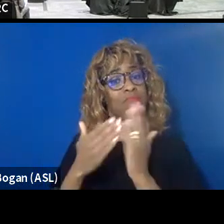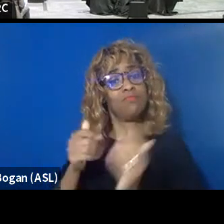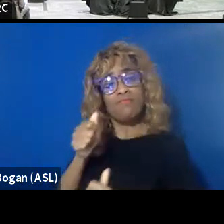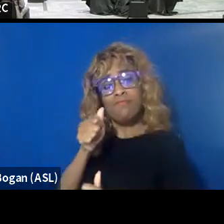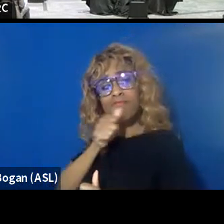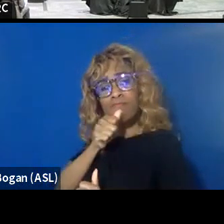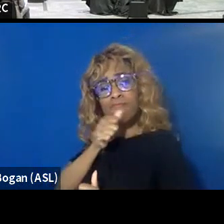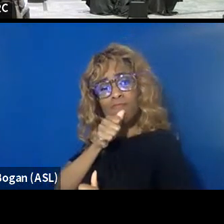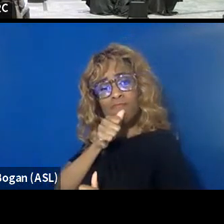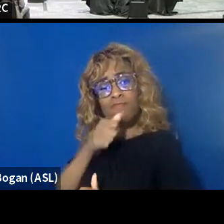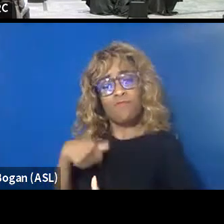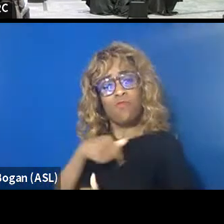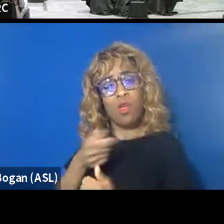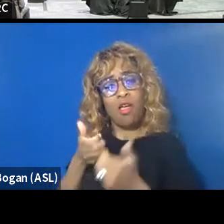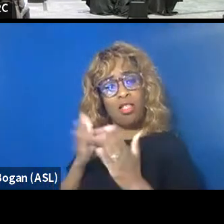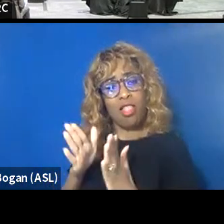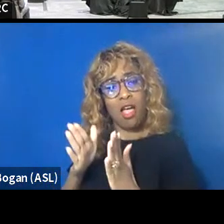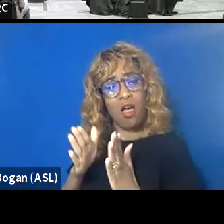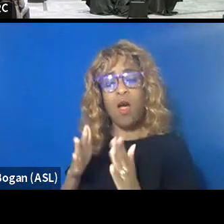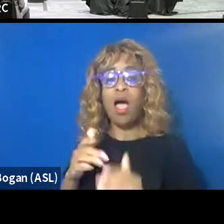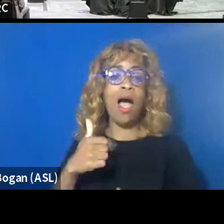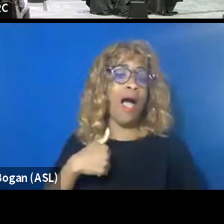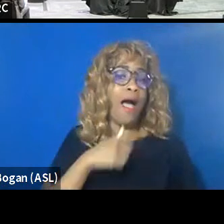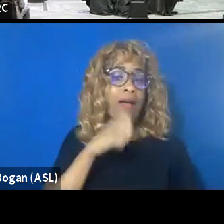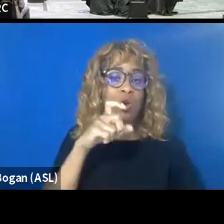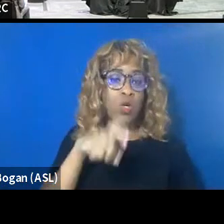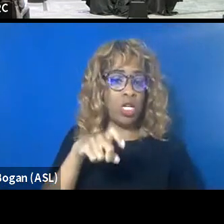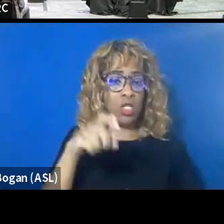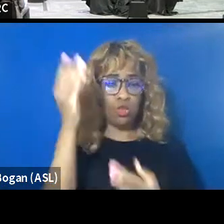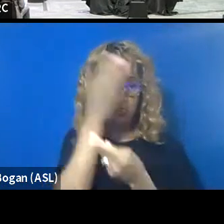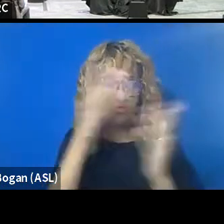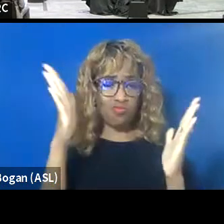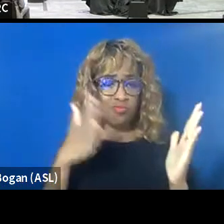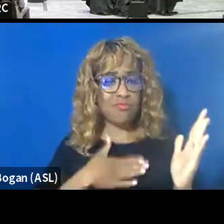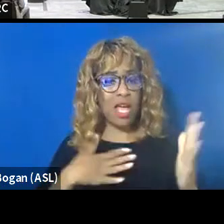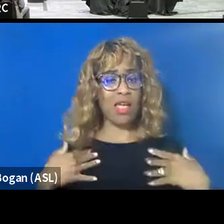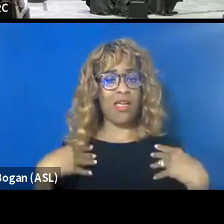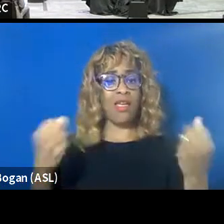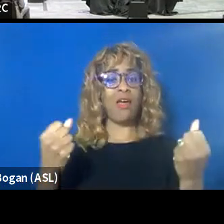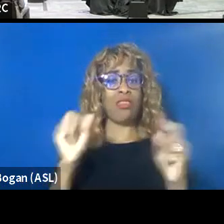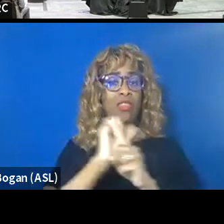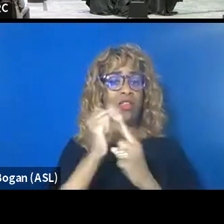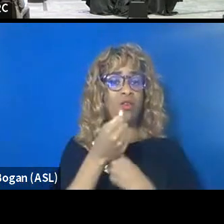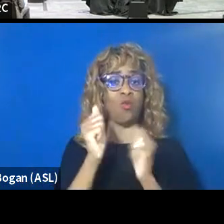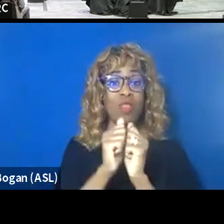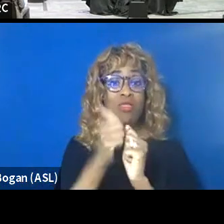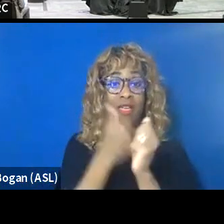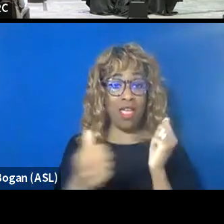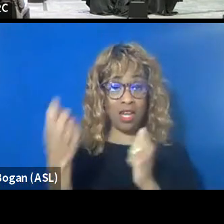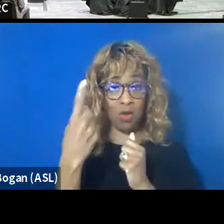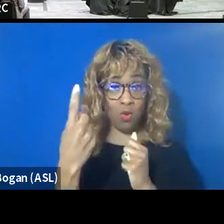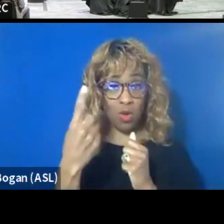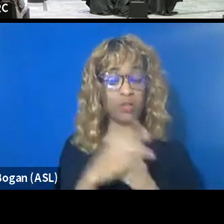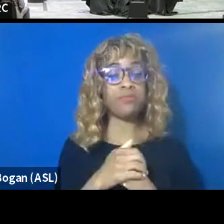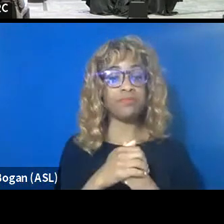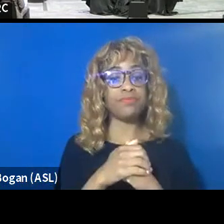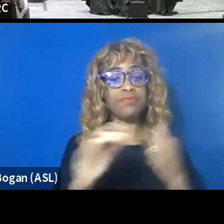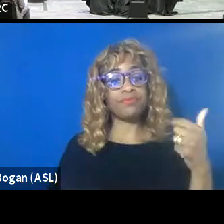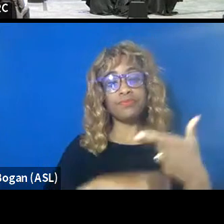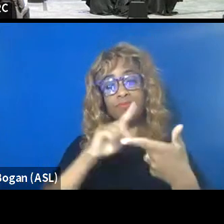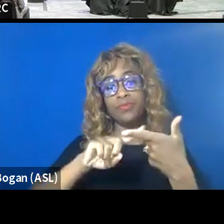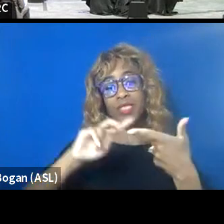that we are allowed, and I don't need to share my health conditions with anybody.